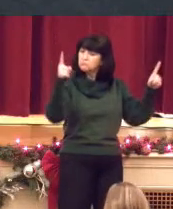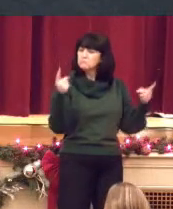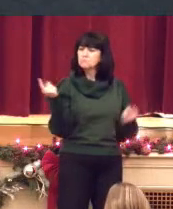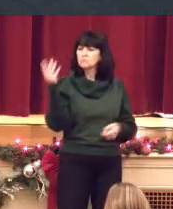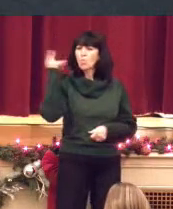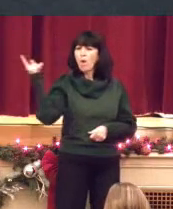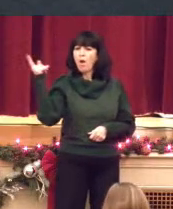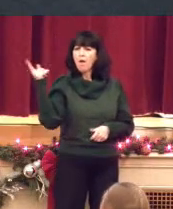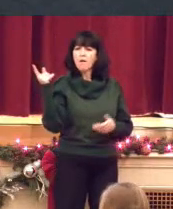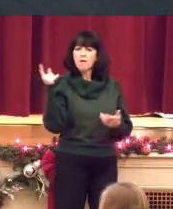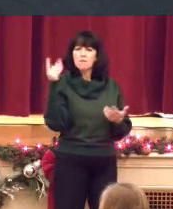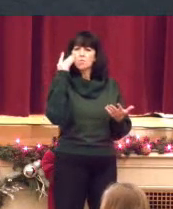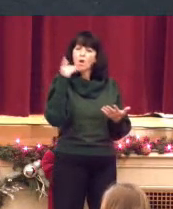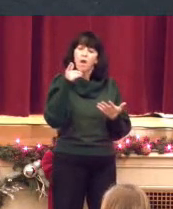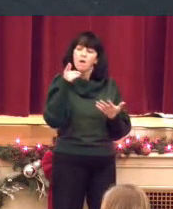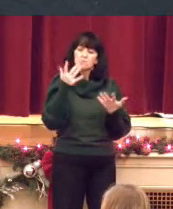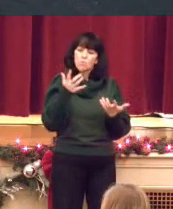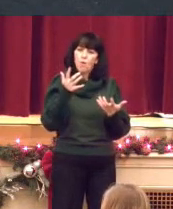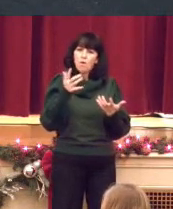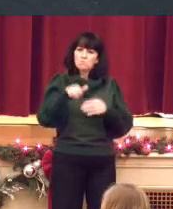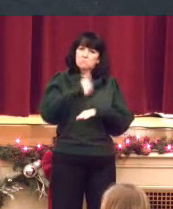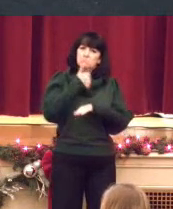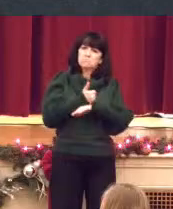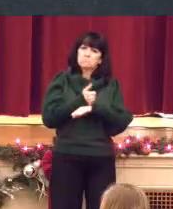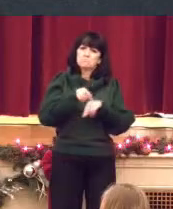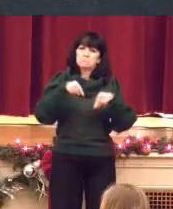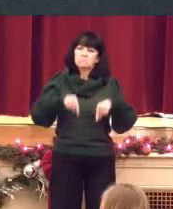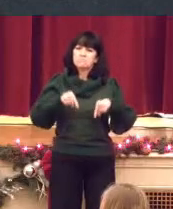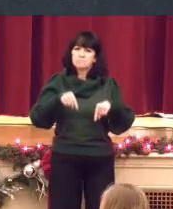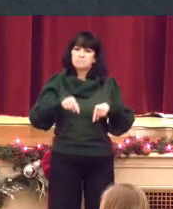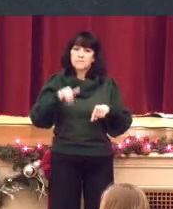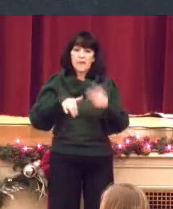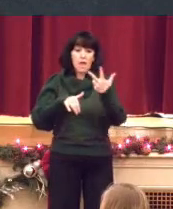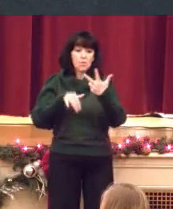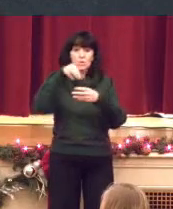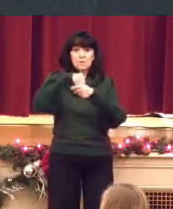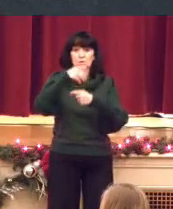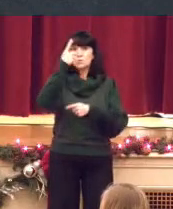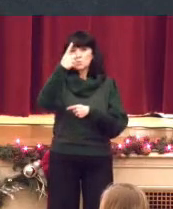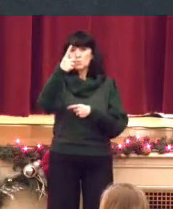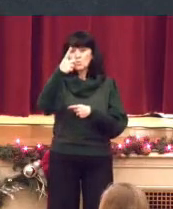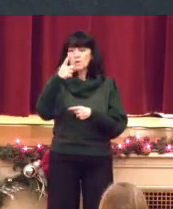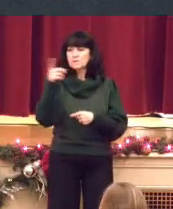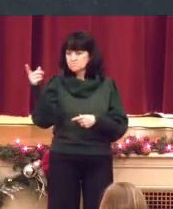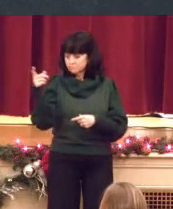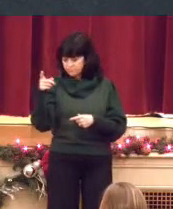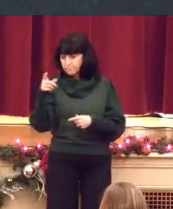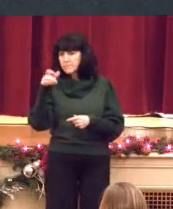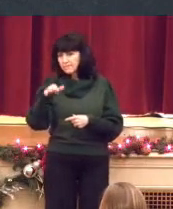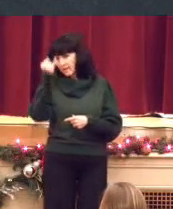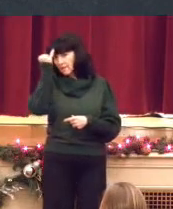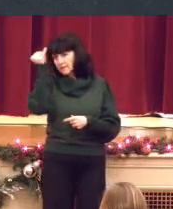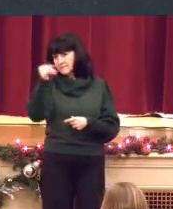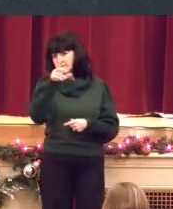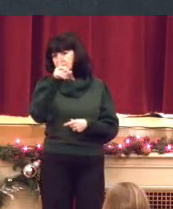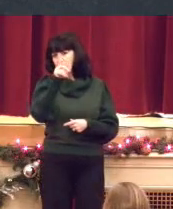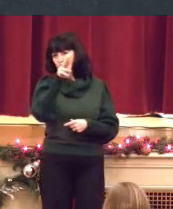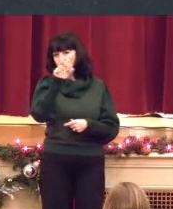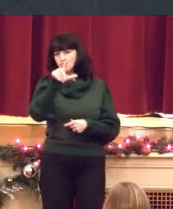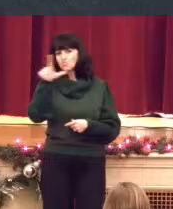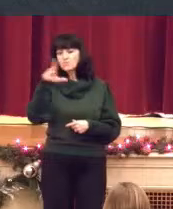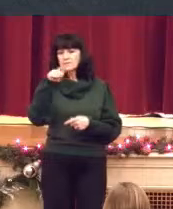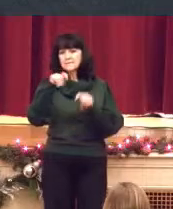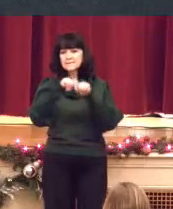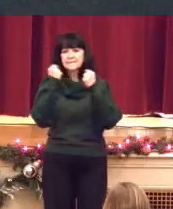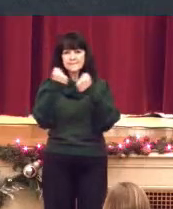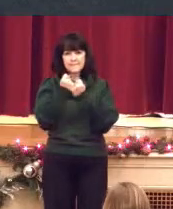this idea of creating a district like this came from Darrell Green and our team 3 or 4 years ago, because